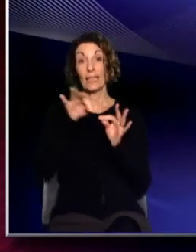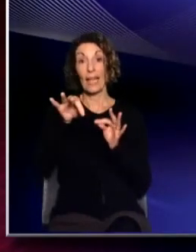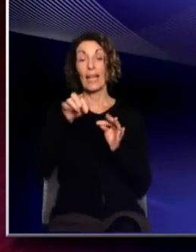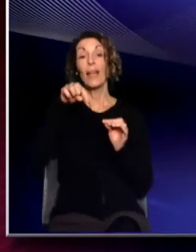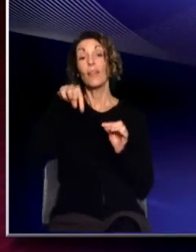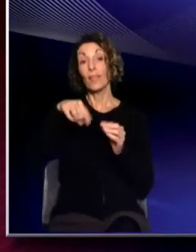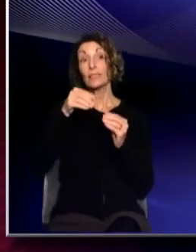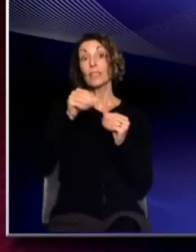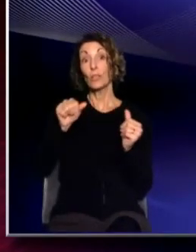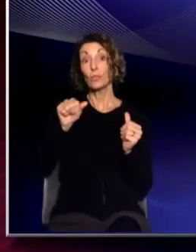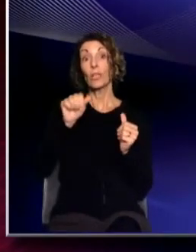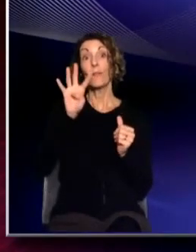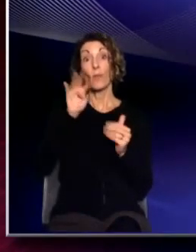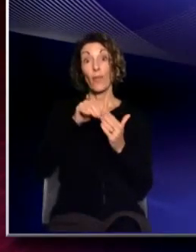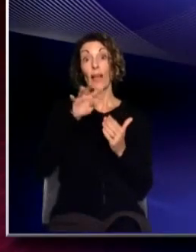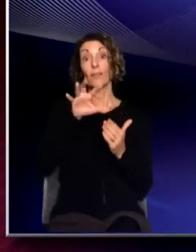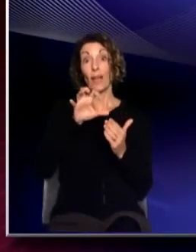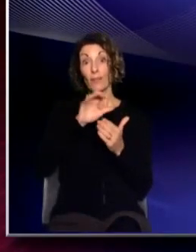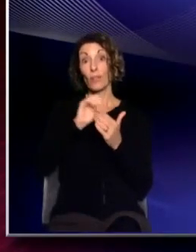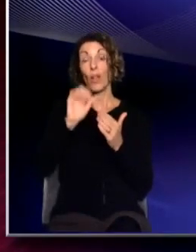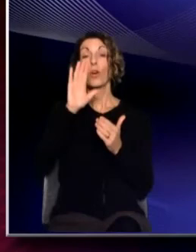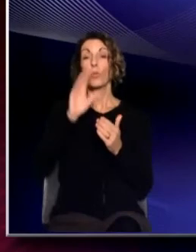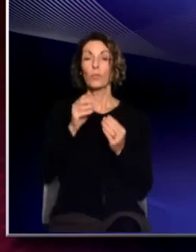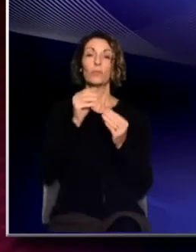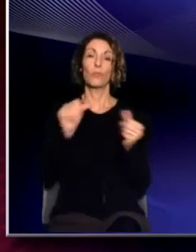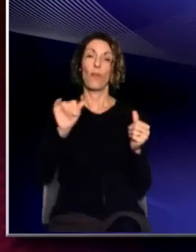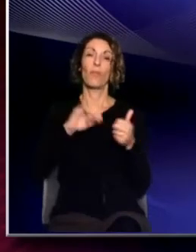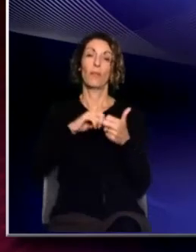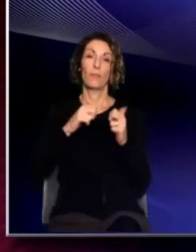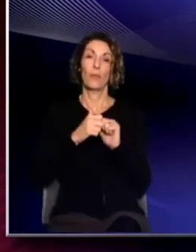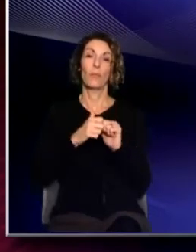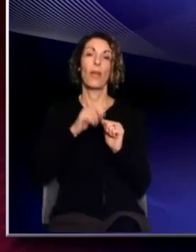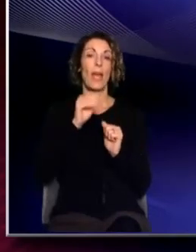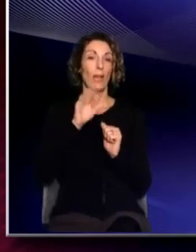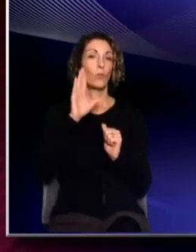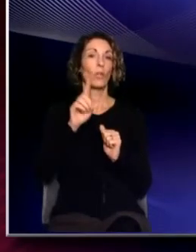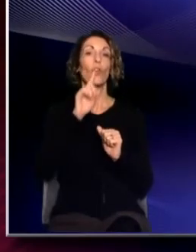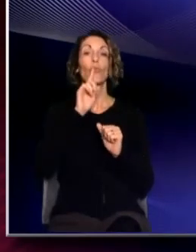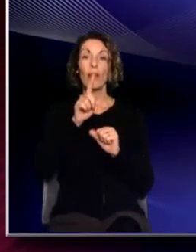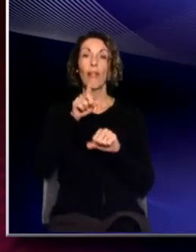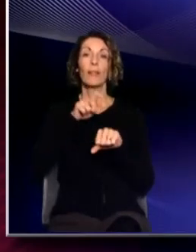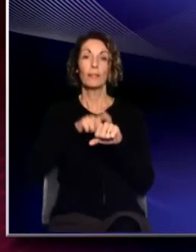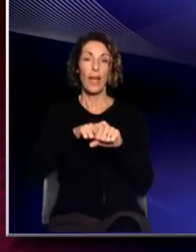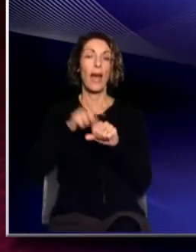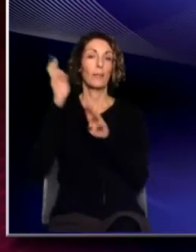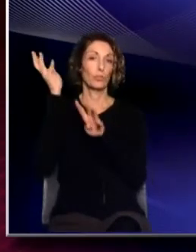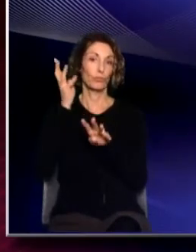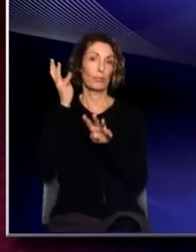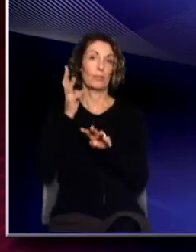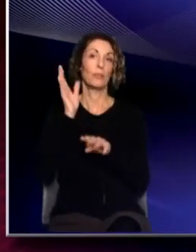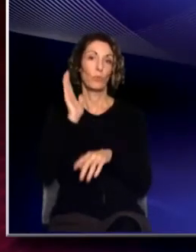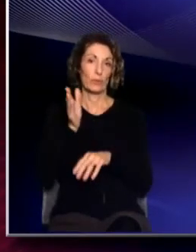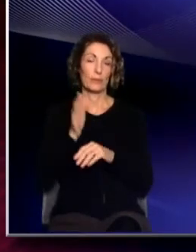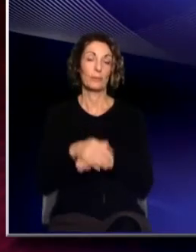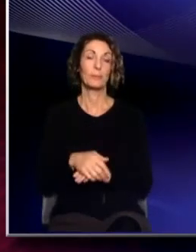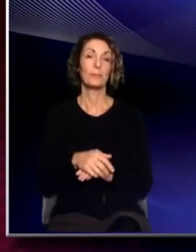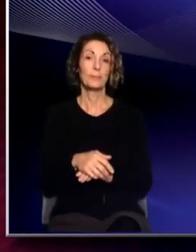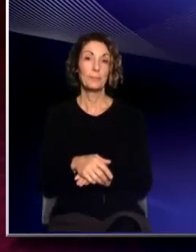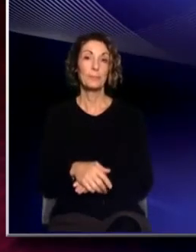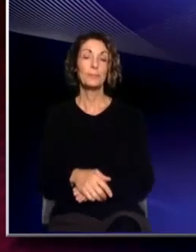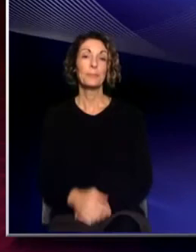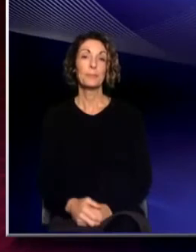solution would mitigate that delay, and it would be a real-time video stream. Okay.